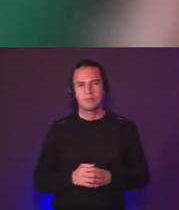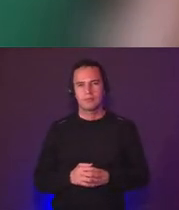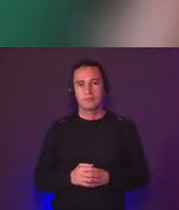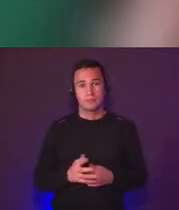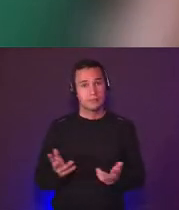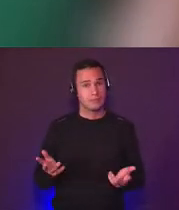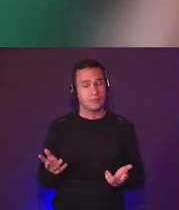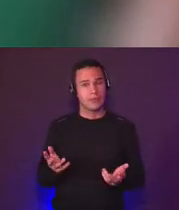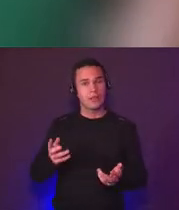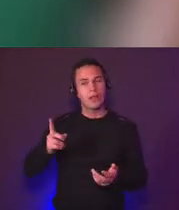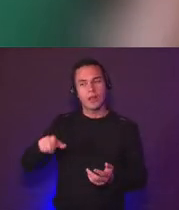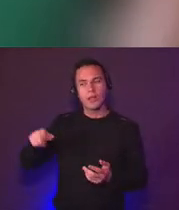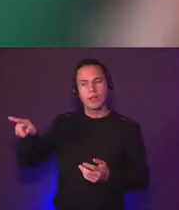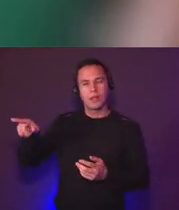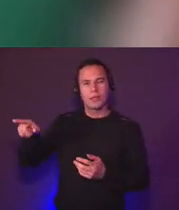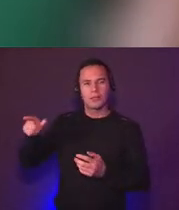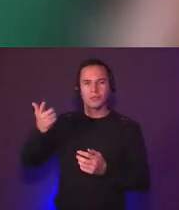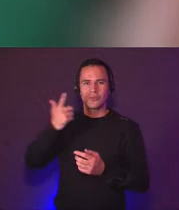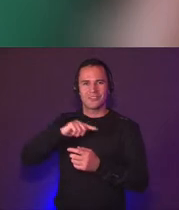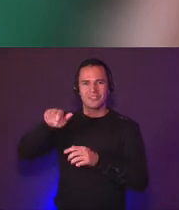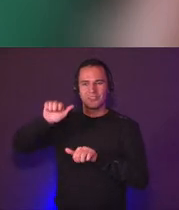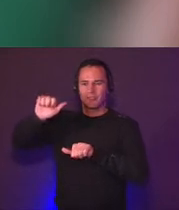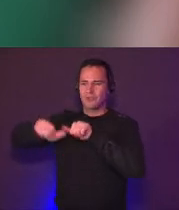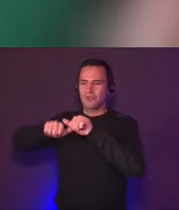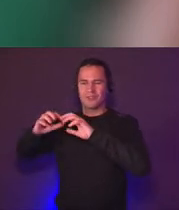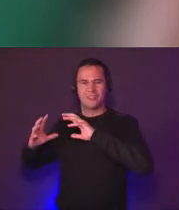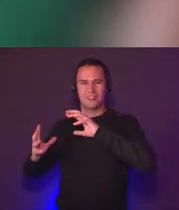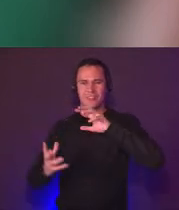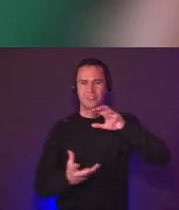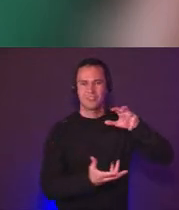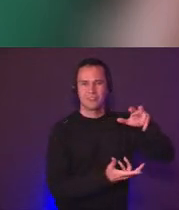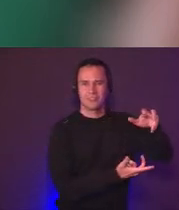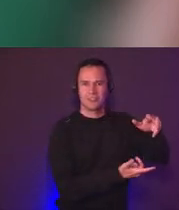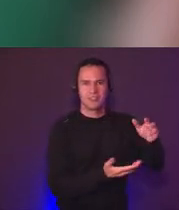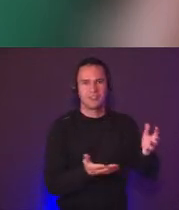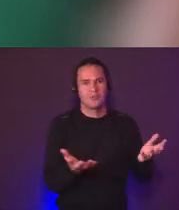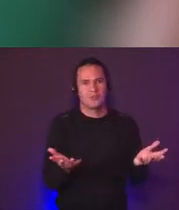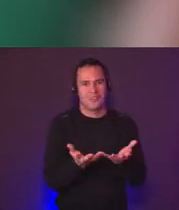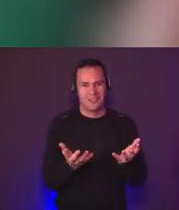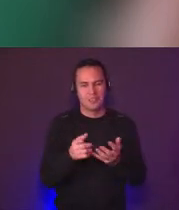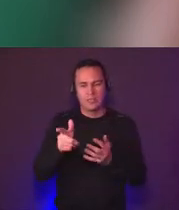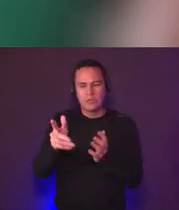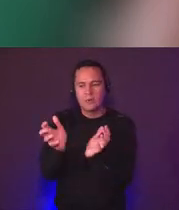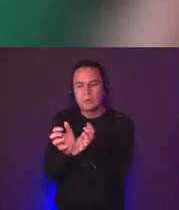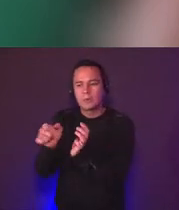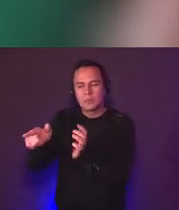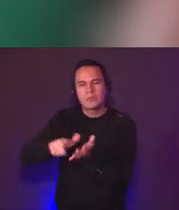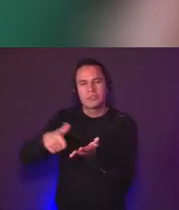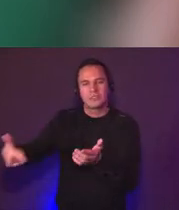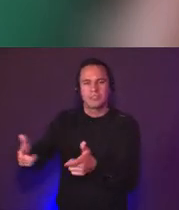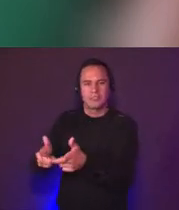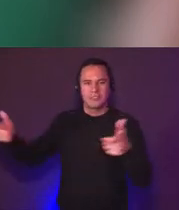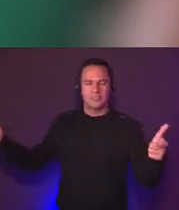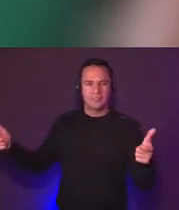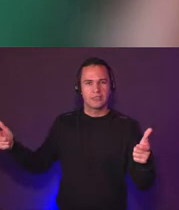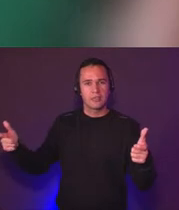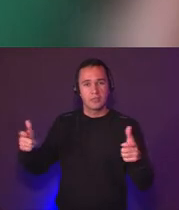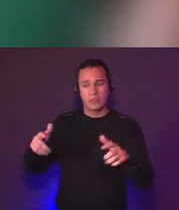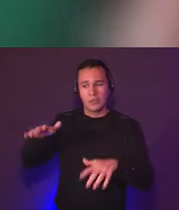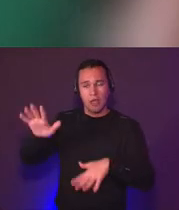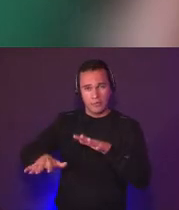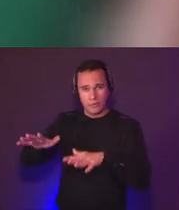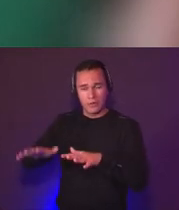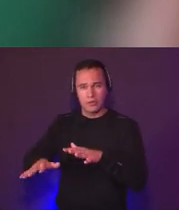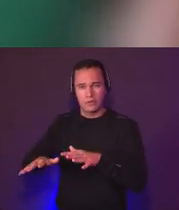that's how he changed the world. He changed the world with large groups of journalists. He changed the world in journalism with one journalist at a